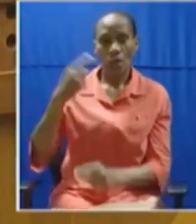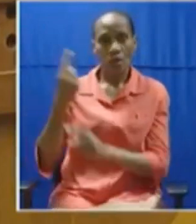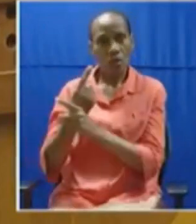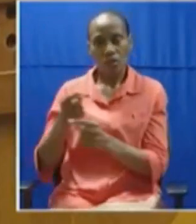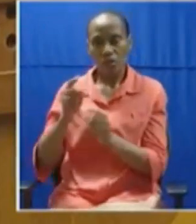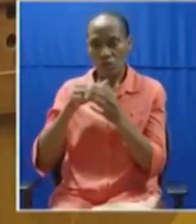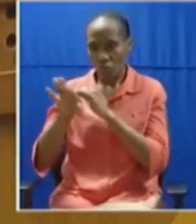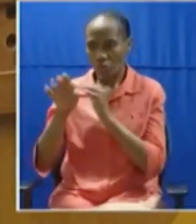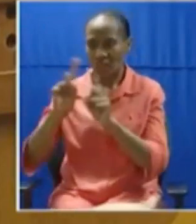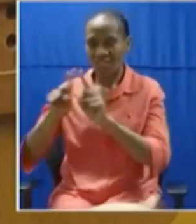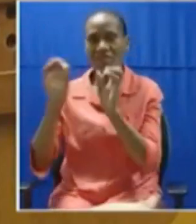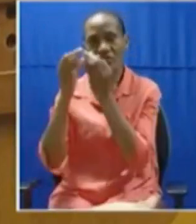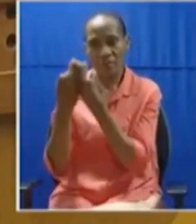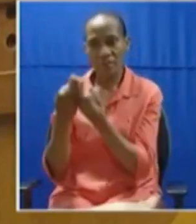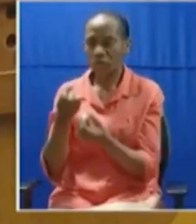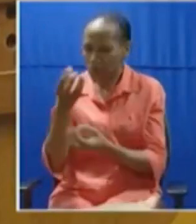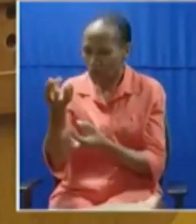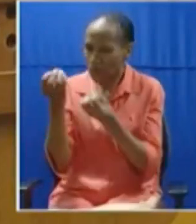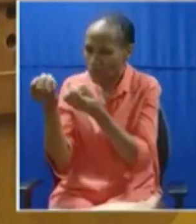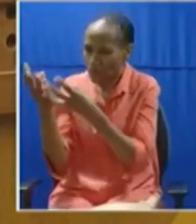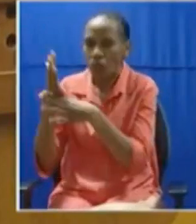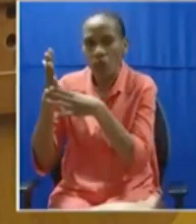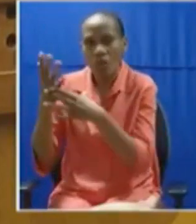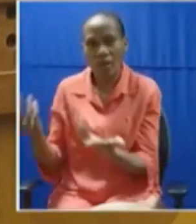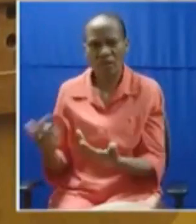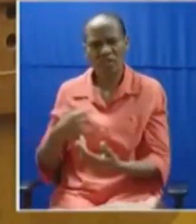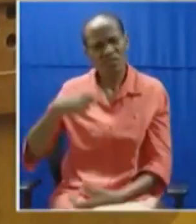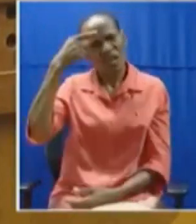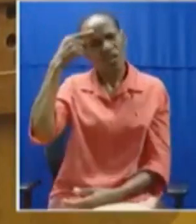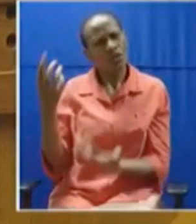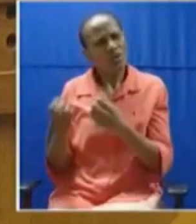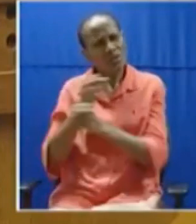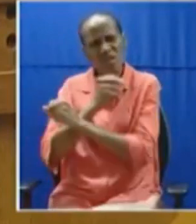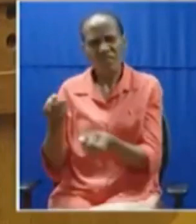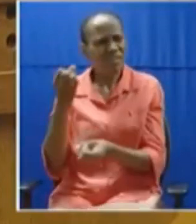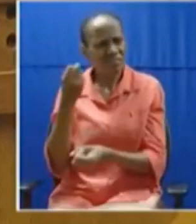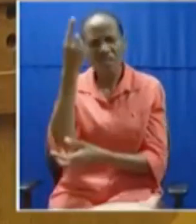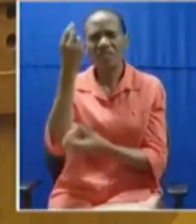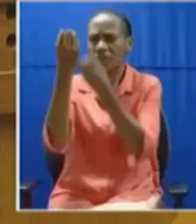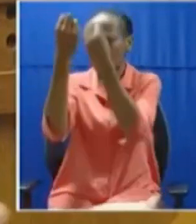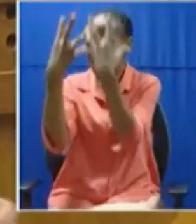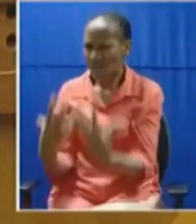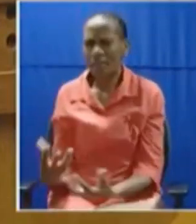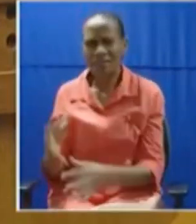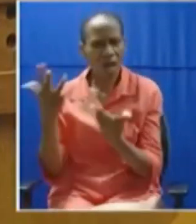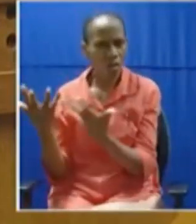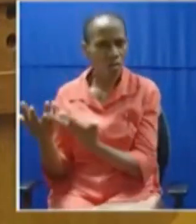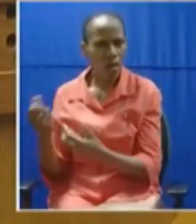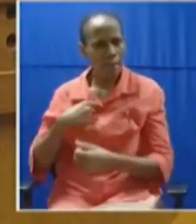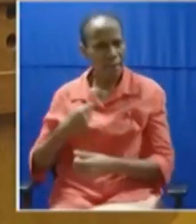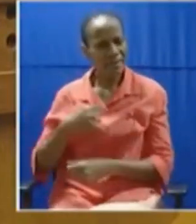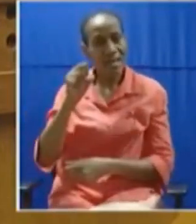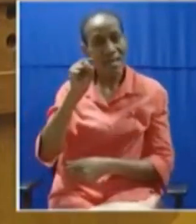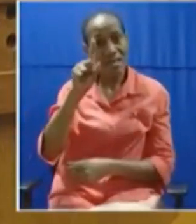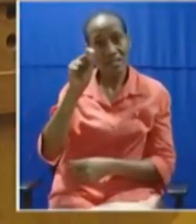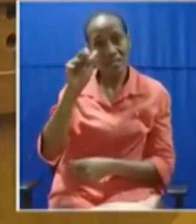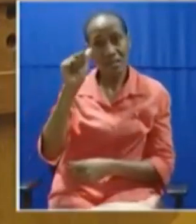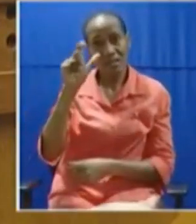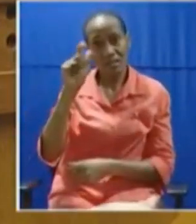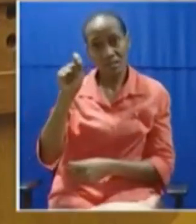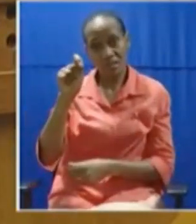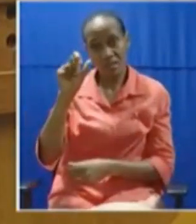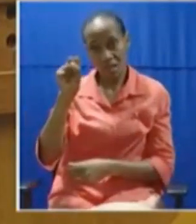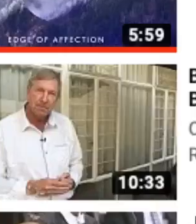house. I thought it would be difficult to find stats on this, but actually open the Stats SA General Household